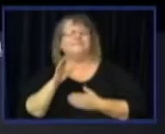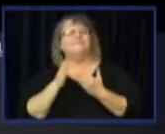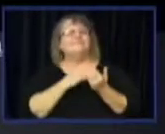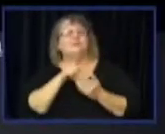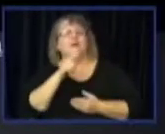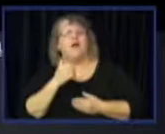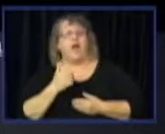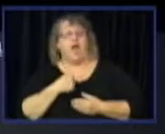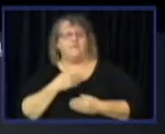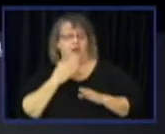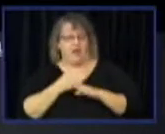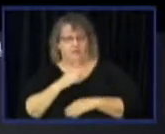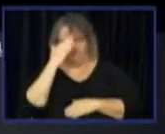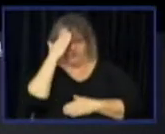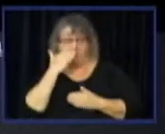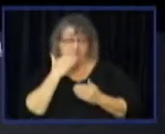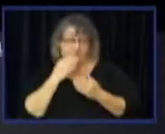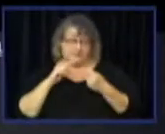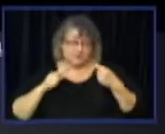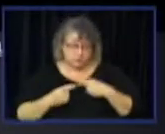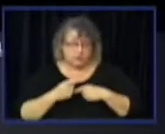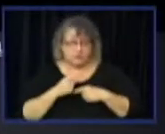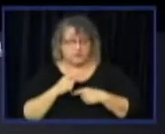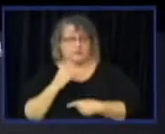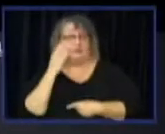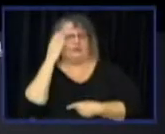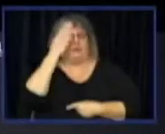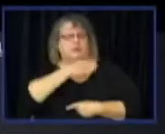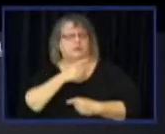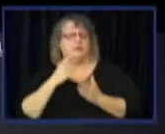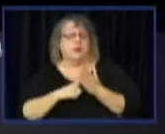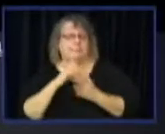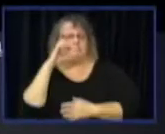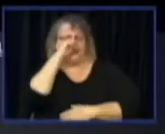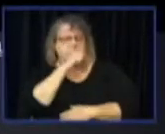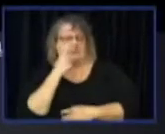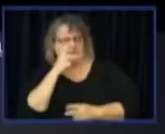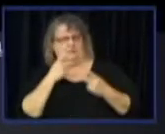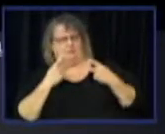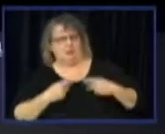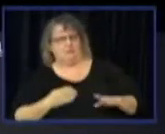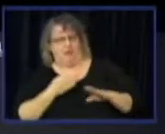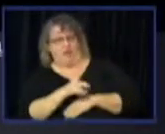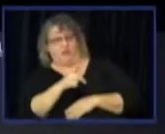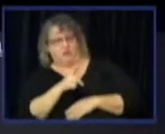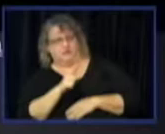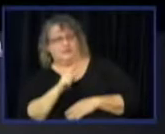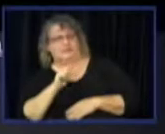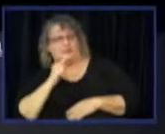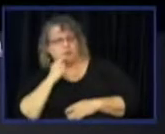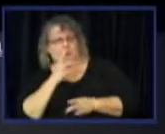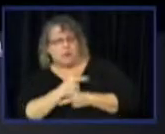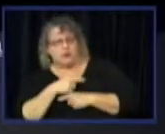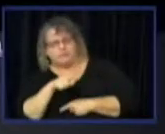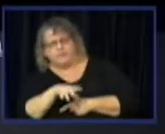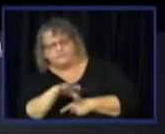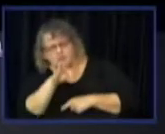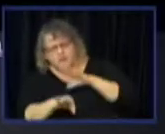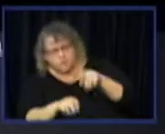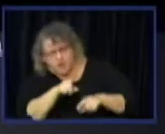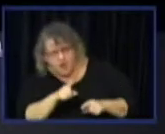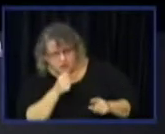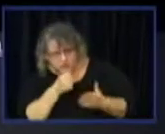even when you've had a concussion with symptoms, it's often missed. I know that because I see the patient often after the acute care, and then I find out, well, you